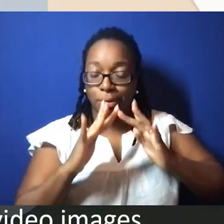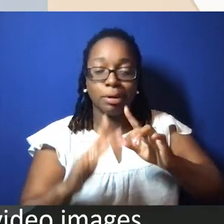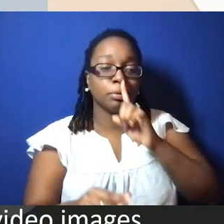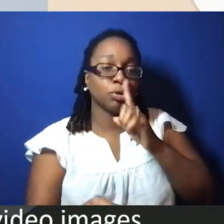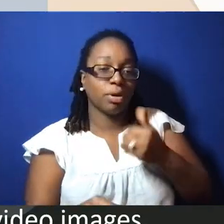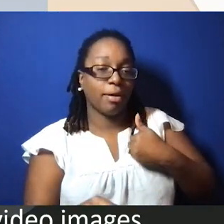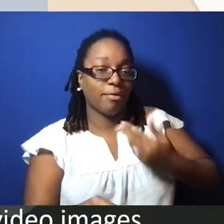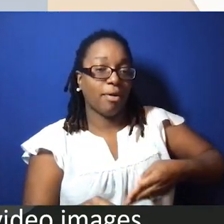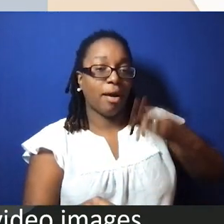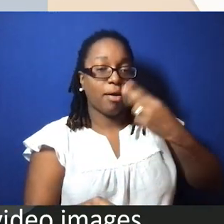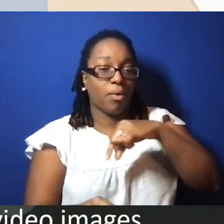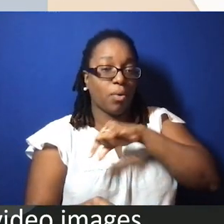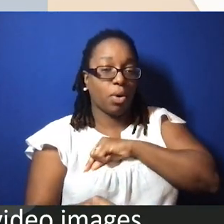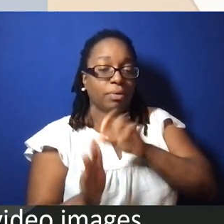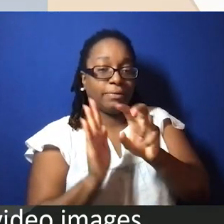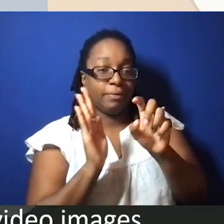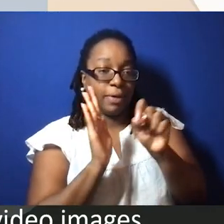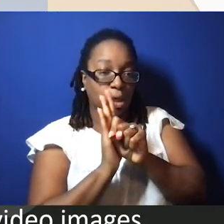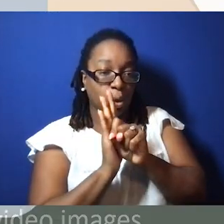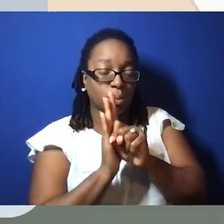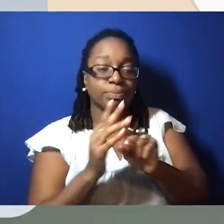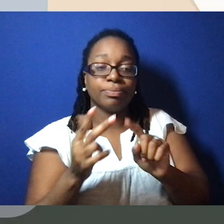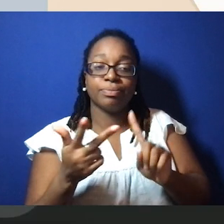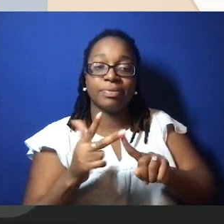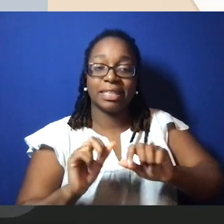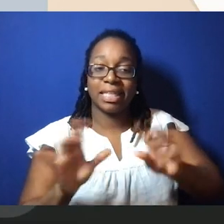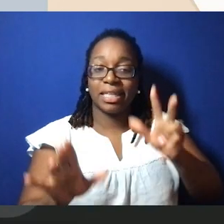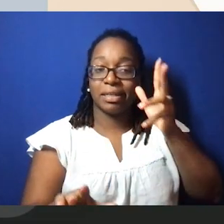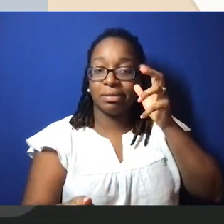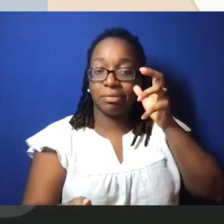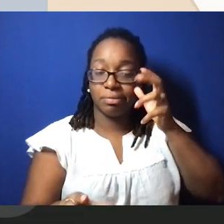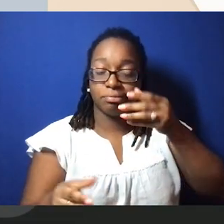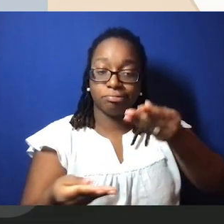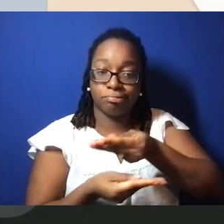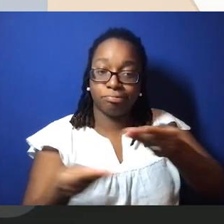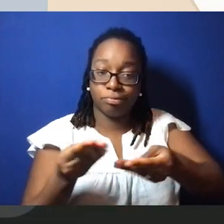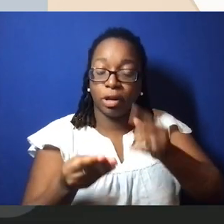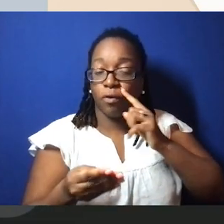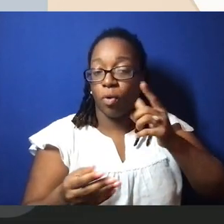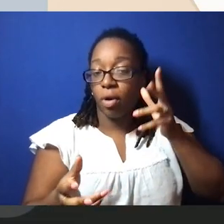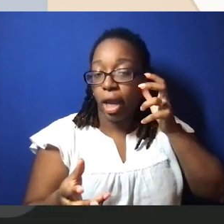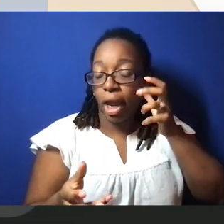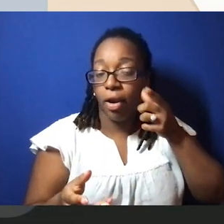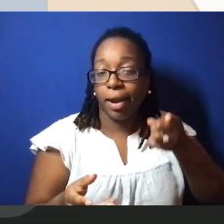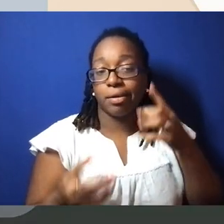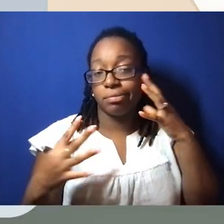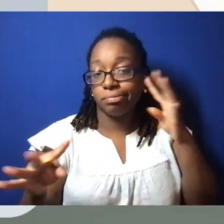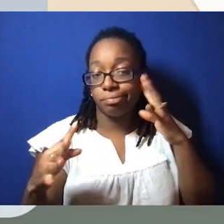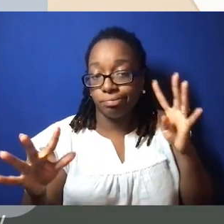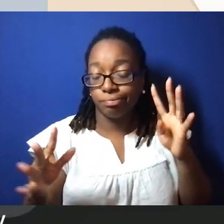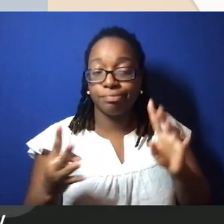that ensures high-quality video images, clear audible transmission of voices and